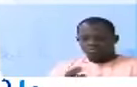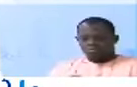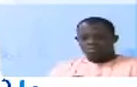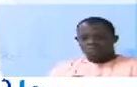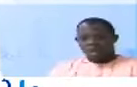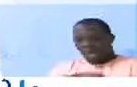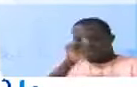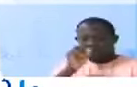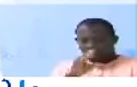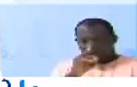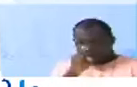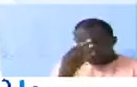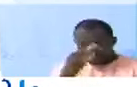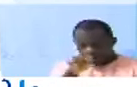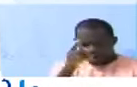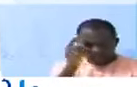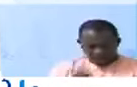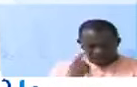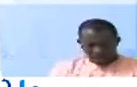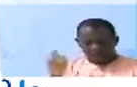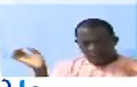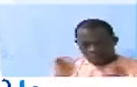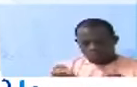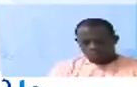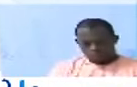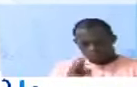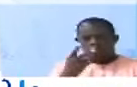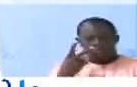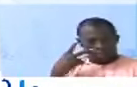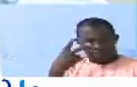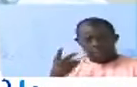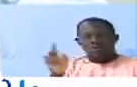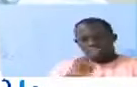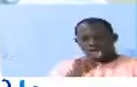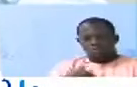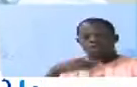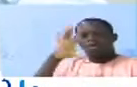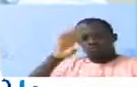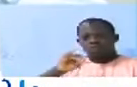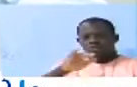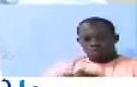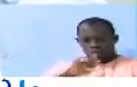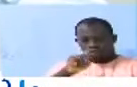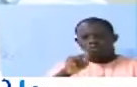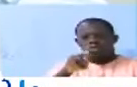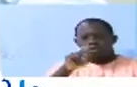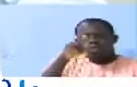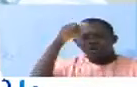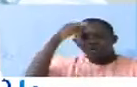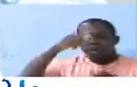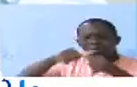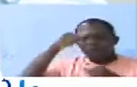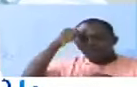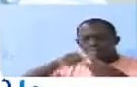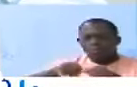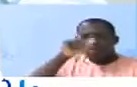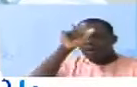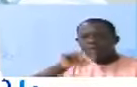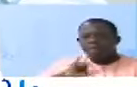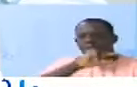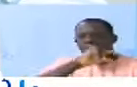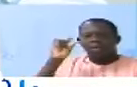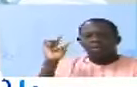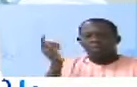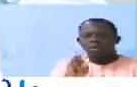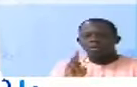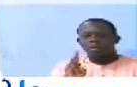me, if you are not quick enough, you will see what I will do with you. Do you by any chance remember his name? Jeo konofo inara na marinyi